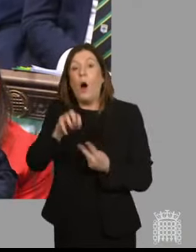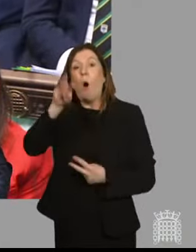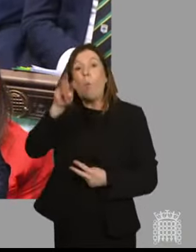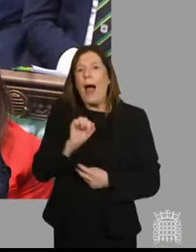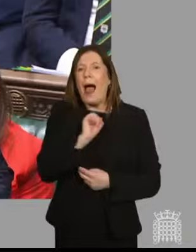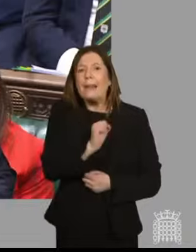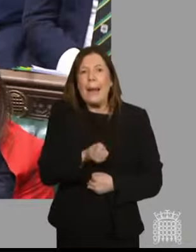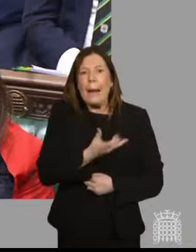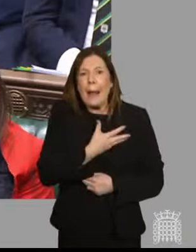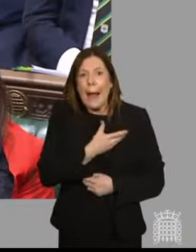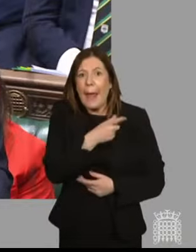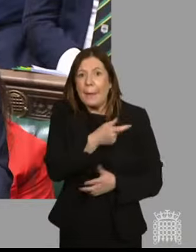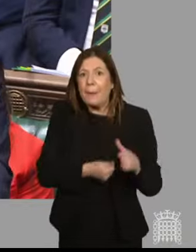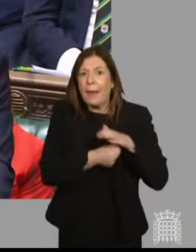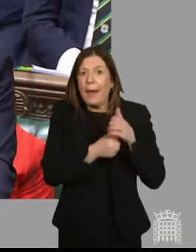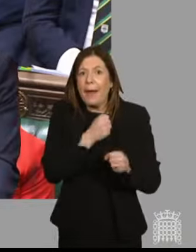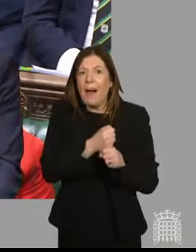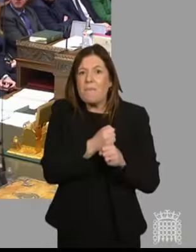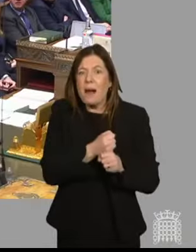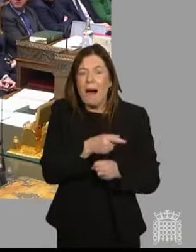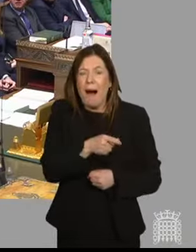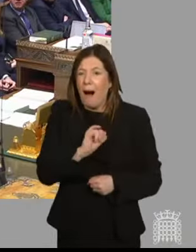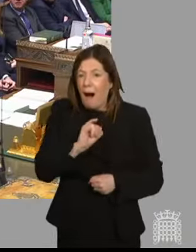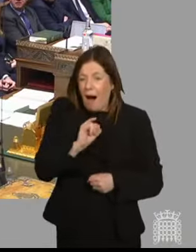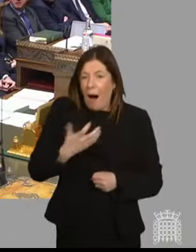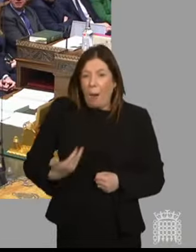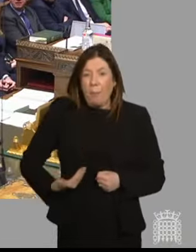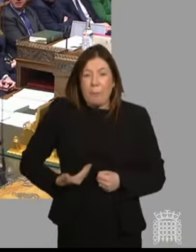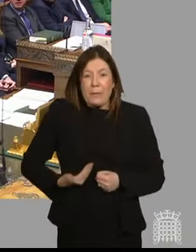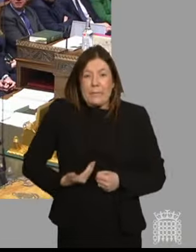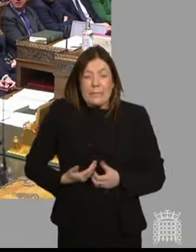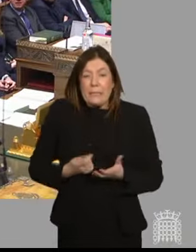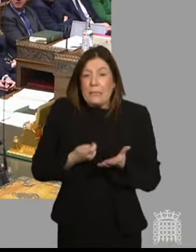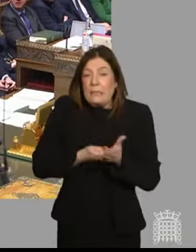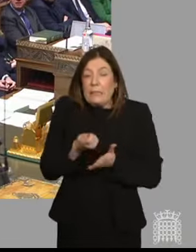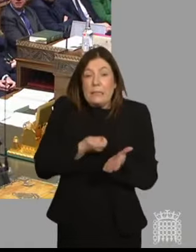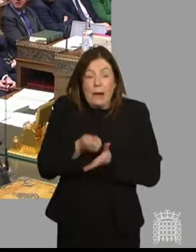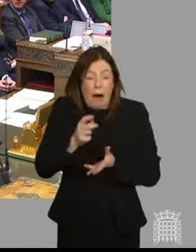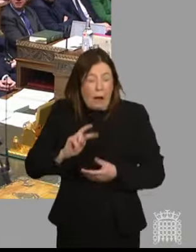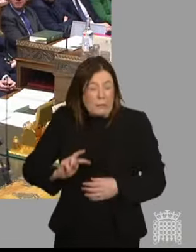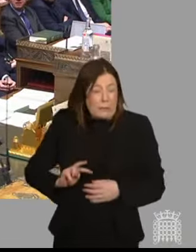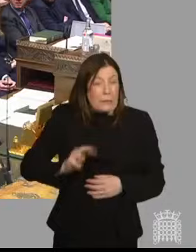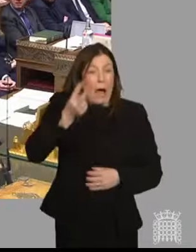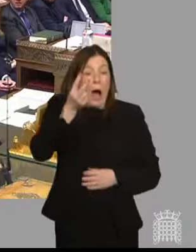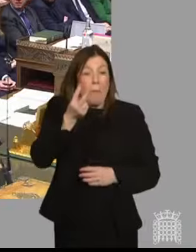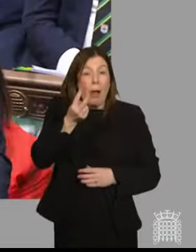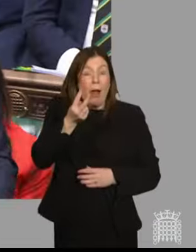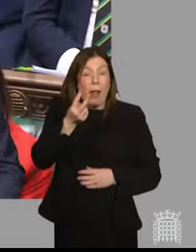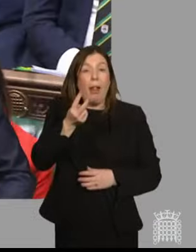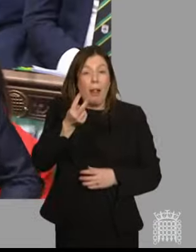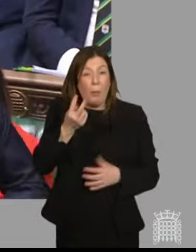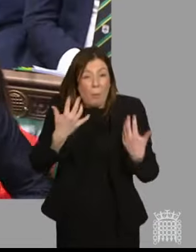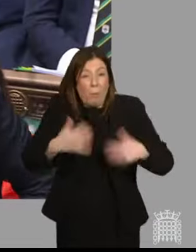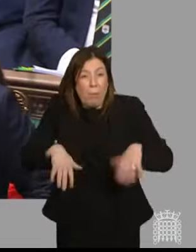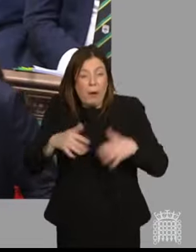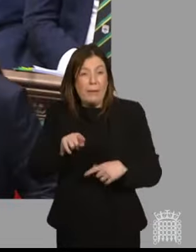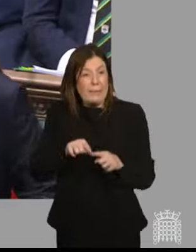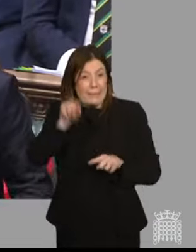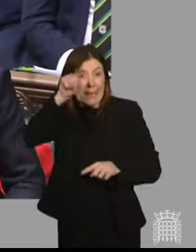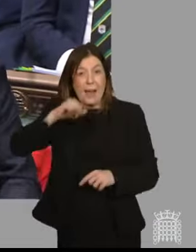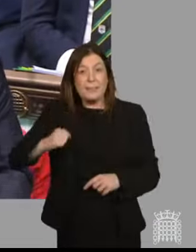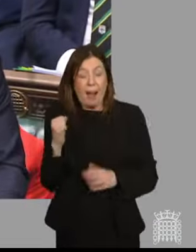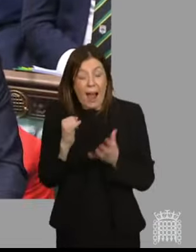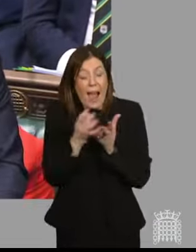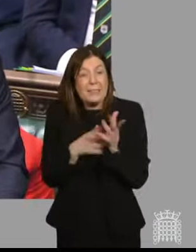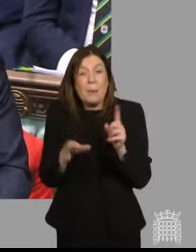seeing double the rate of business rates this year, Mr. Speaker. And it's the same in Scotland under the SNP, the new high-tax capital of